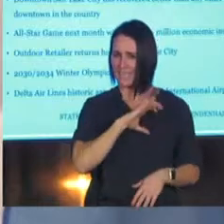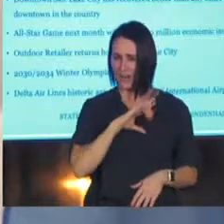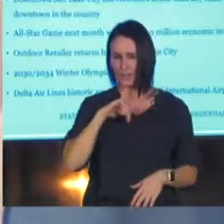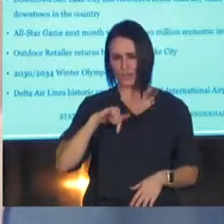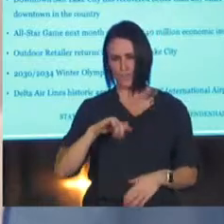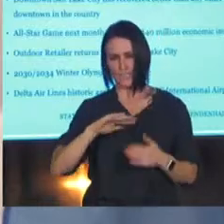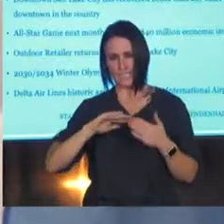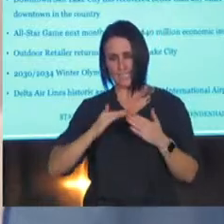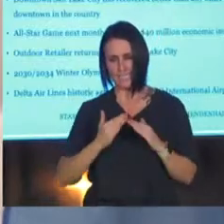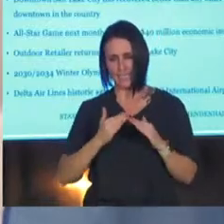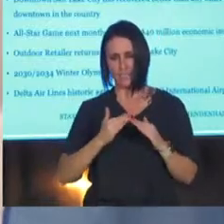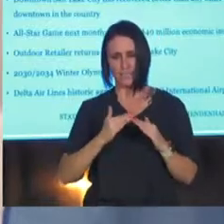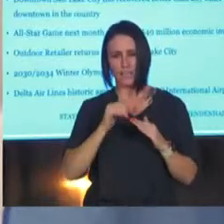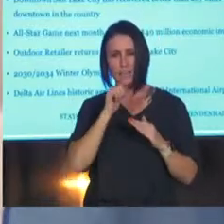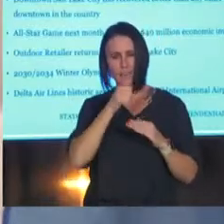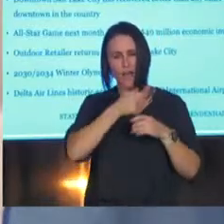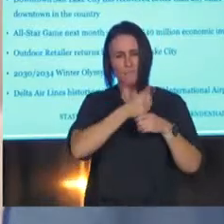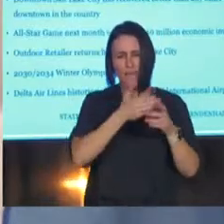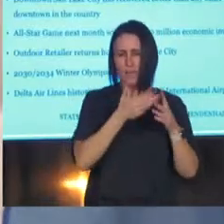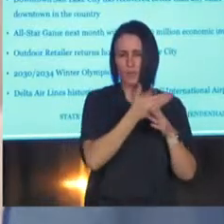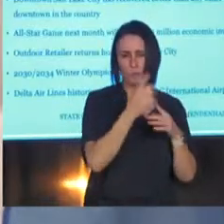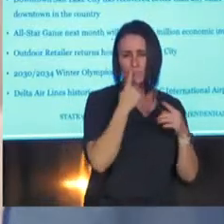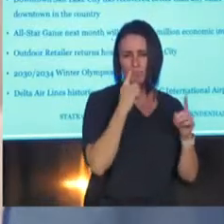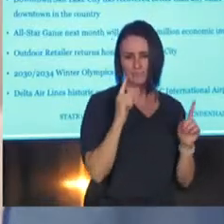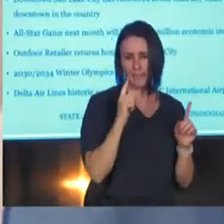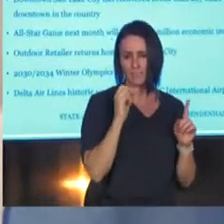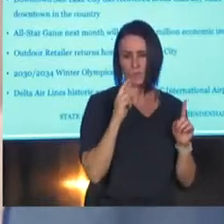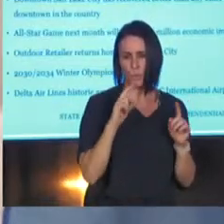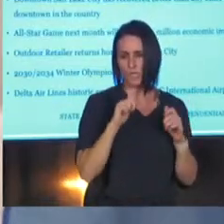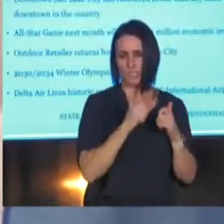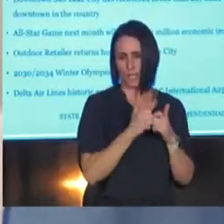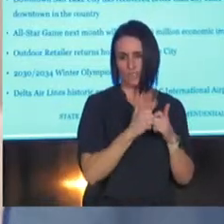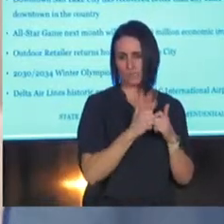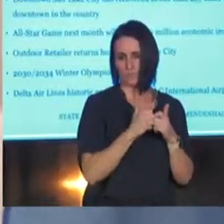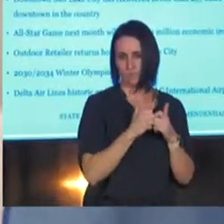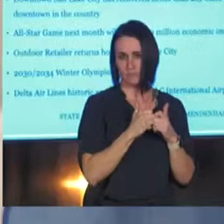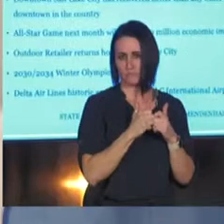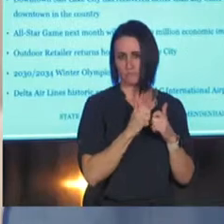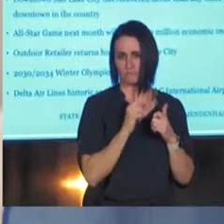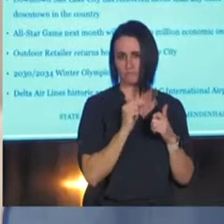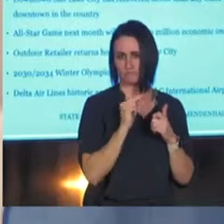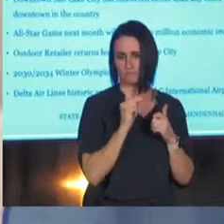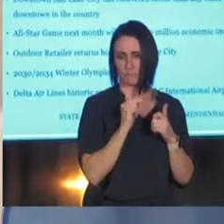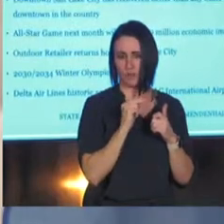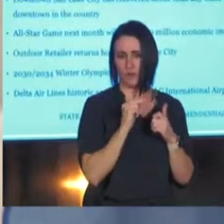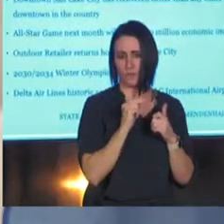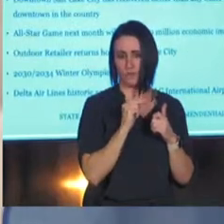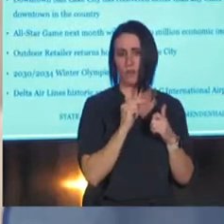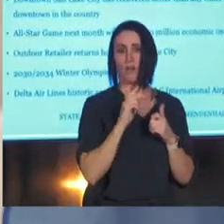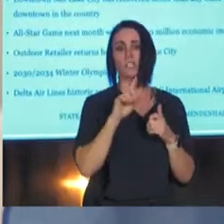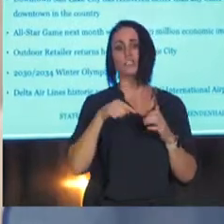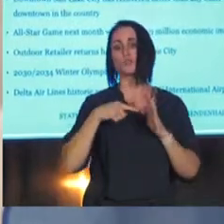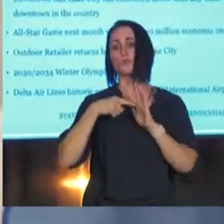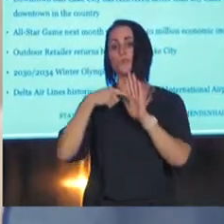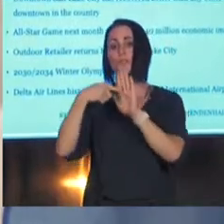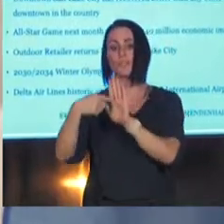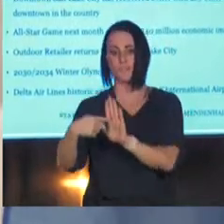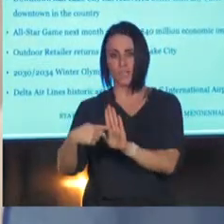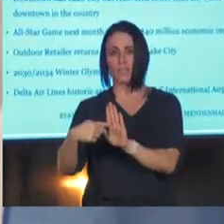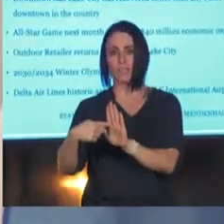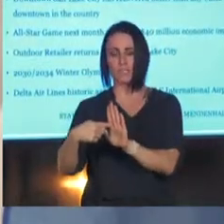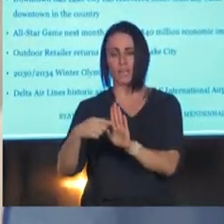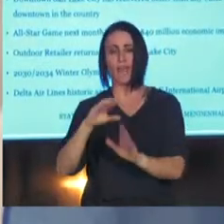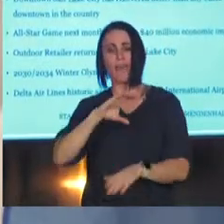this city is not created through our successes or our challenges that we face together. It's only revealed.